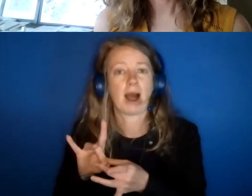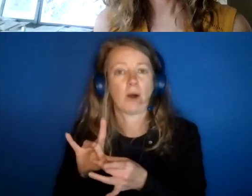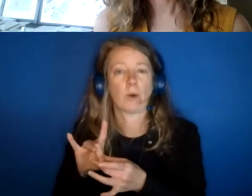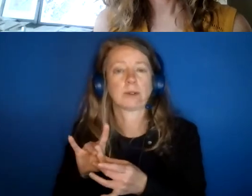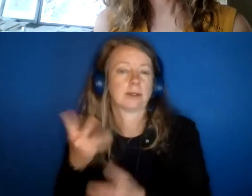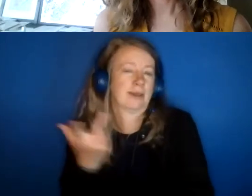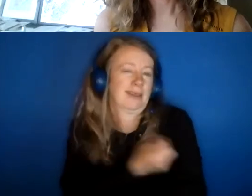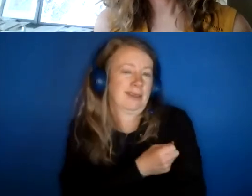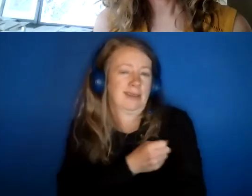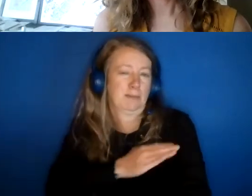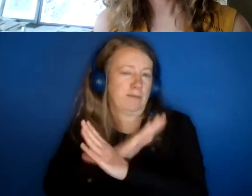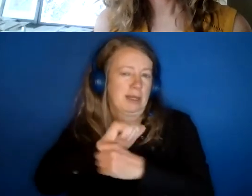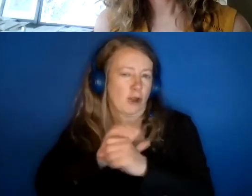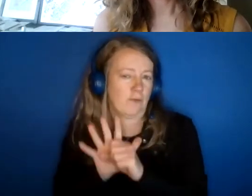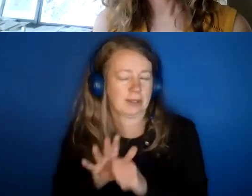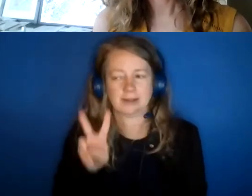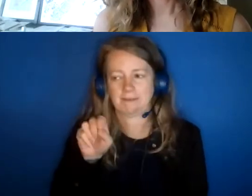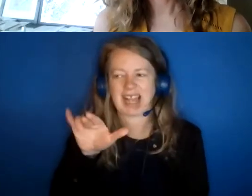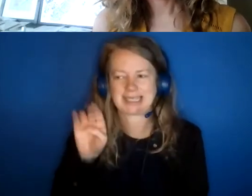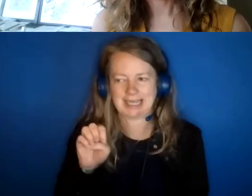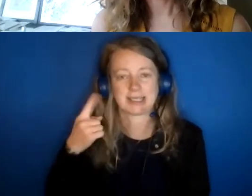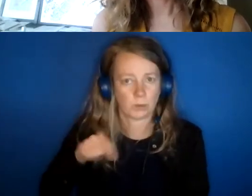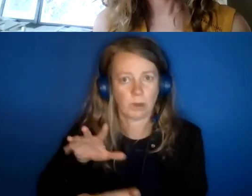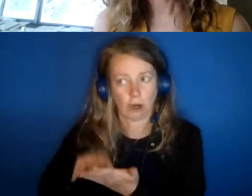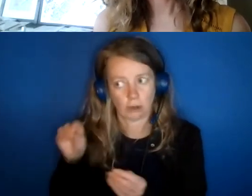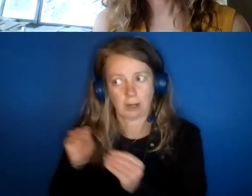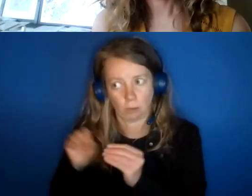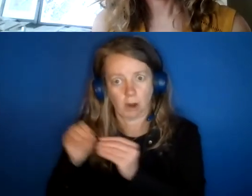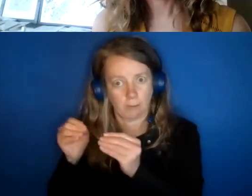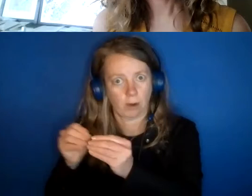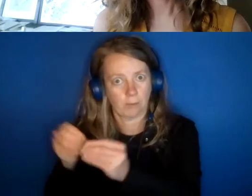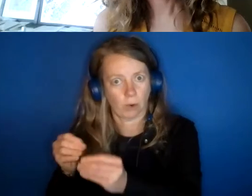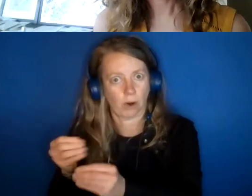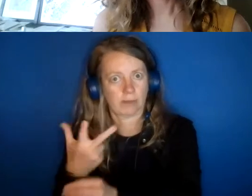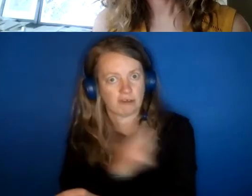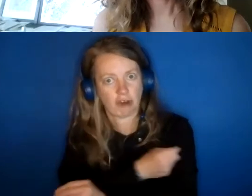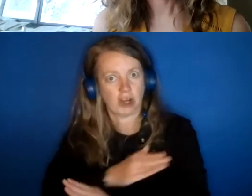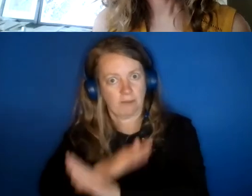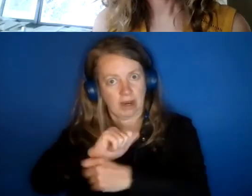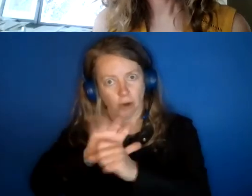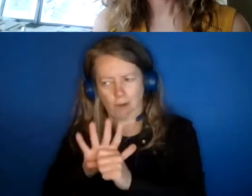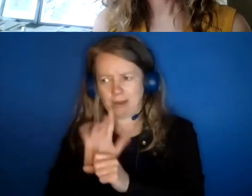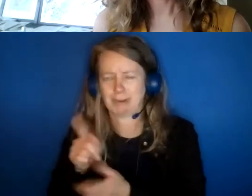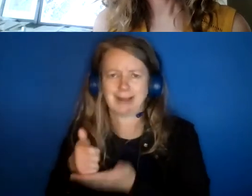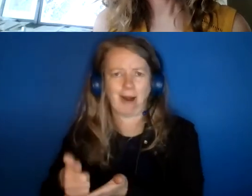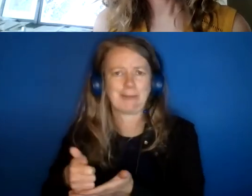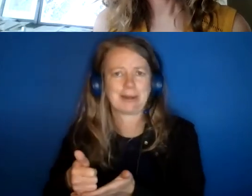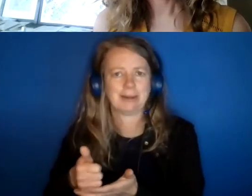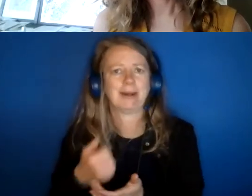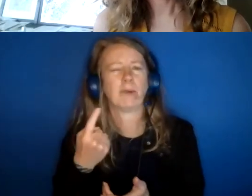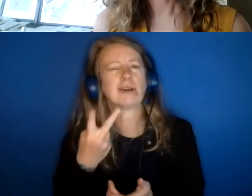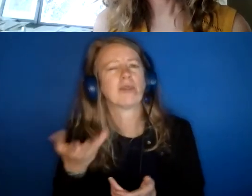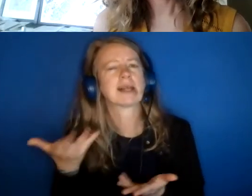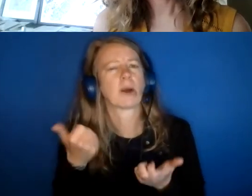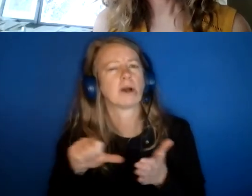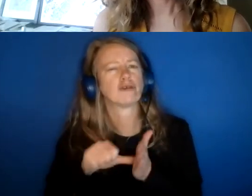more and more about how helpful these vaccines are, month to month. And just a couple things to mention that have come to light a little